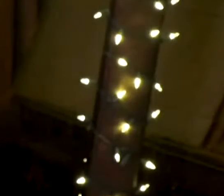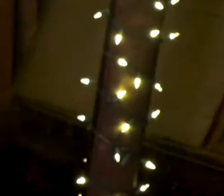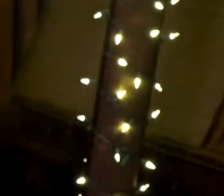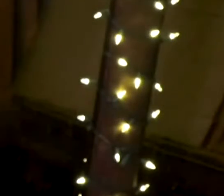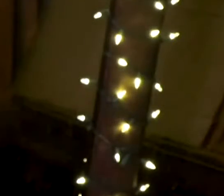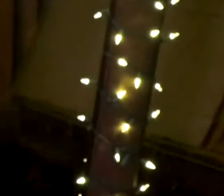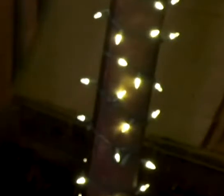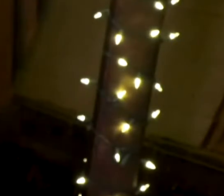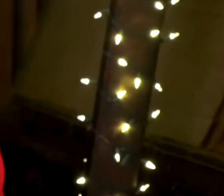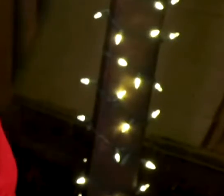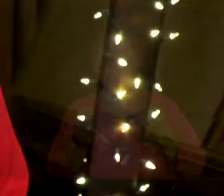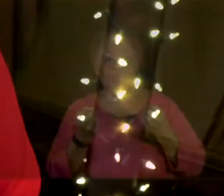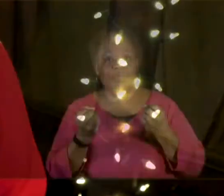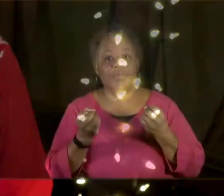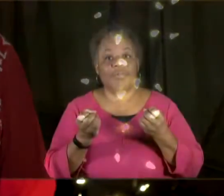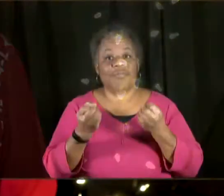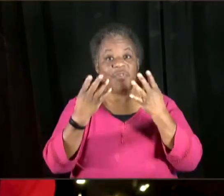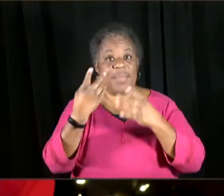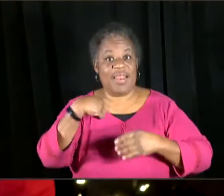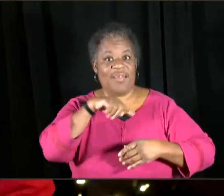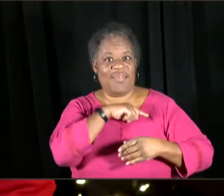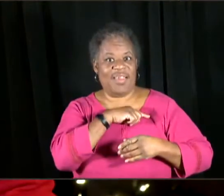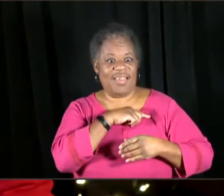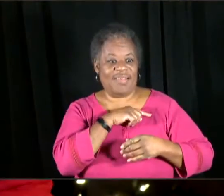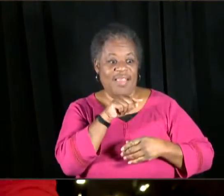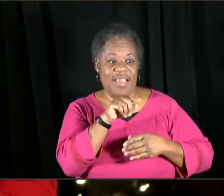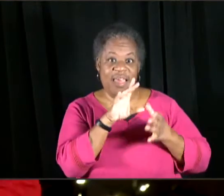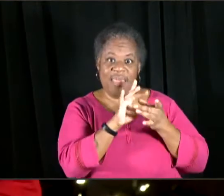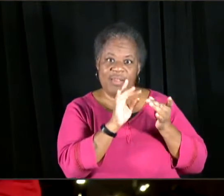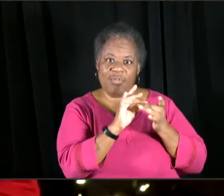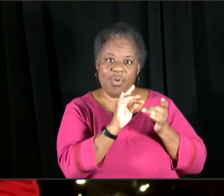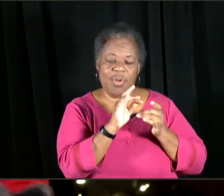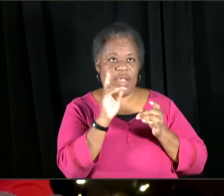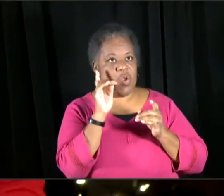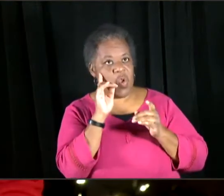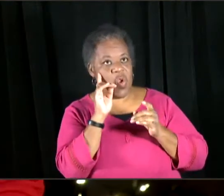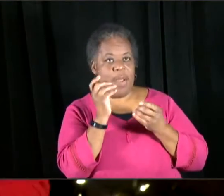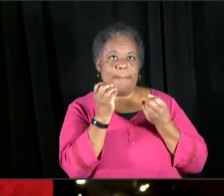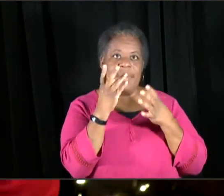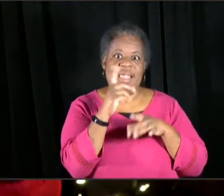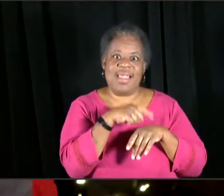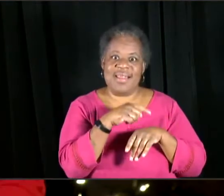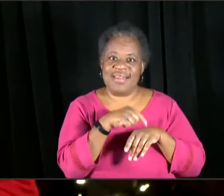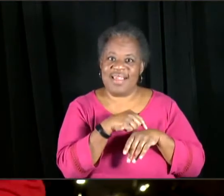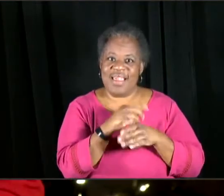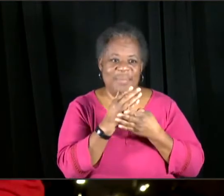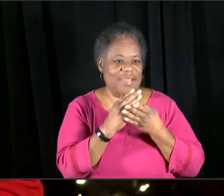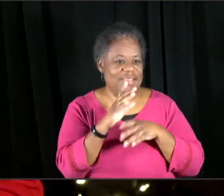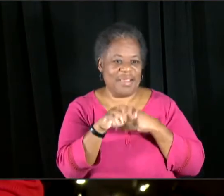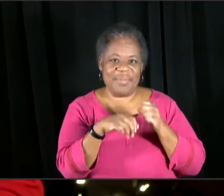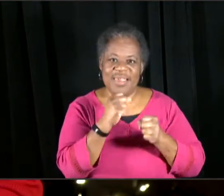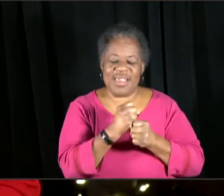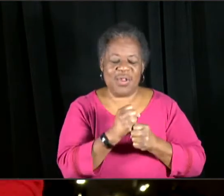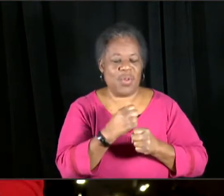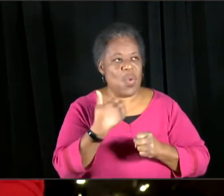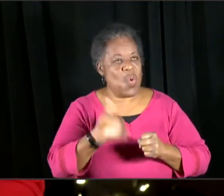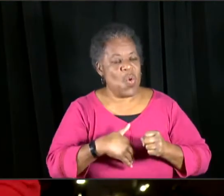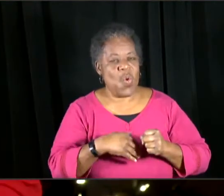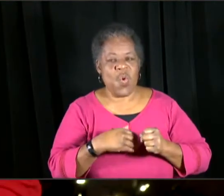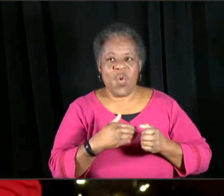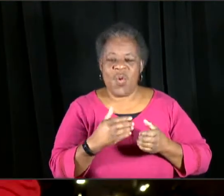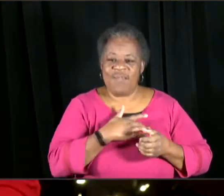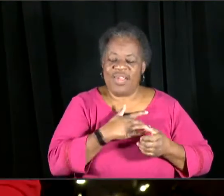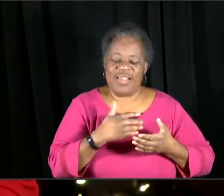For many of us, we've heard this story many times. Some years it strikes me with a freshness that just knocks me off my feet. What